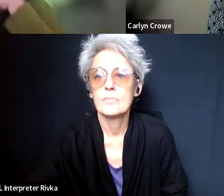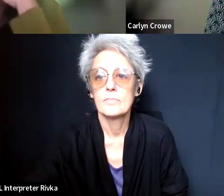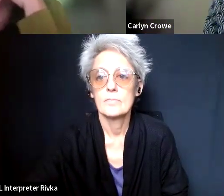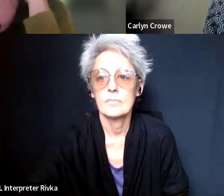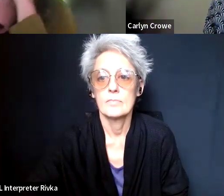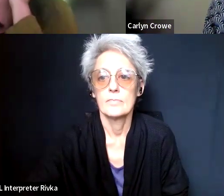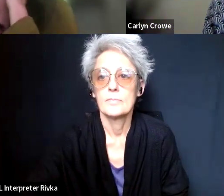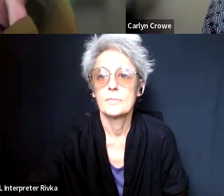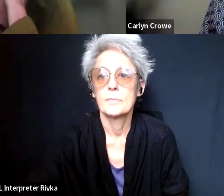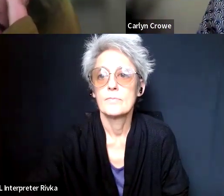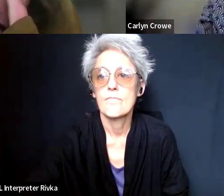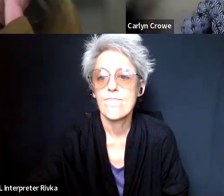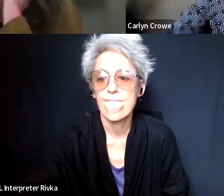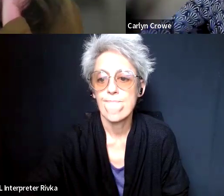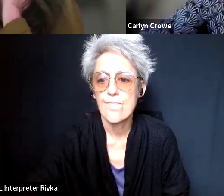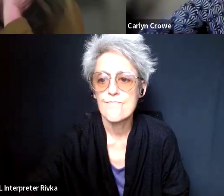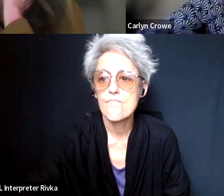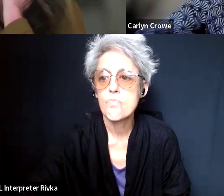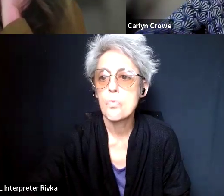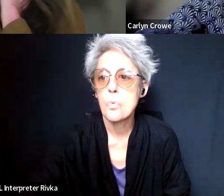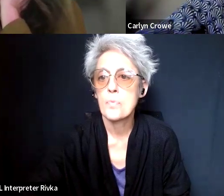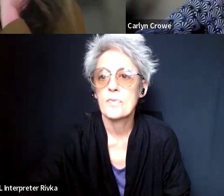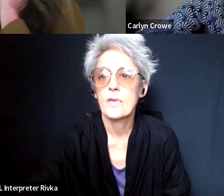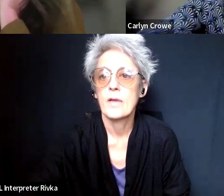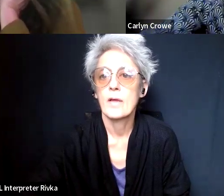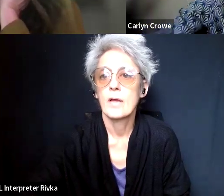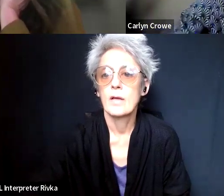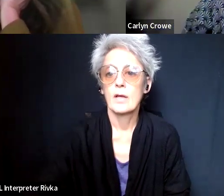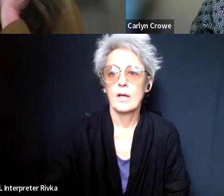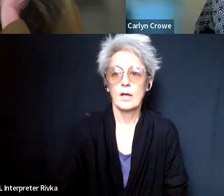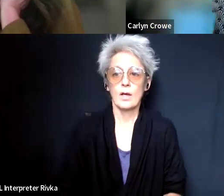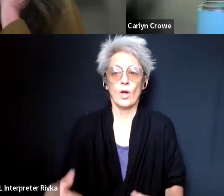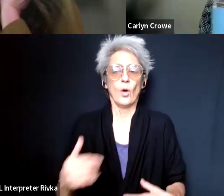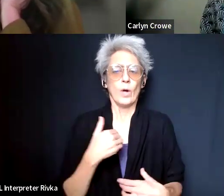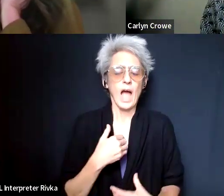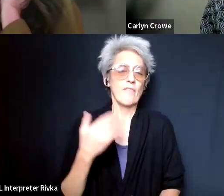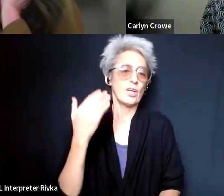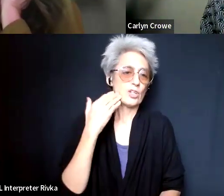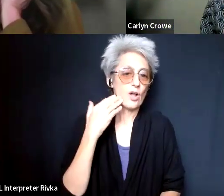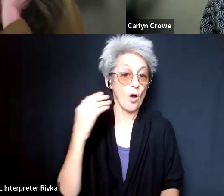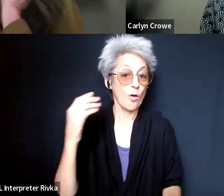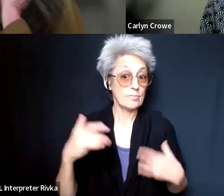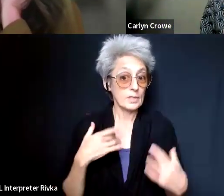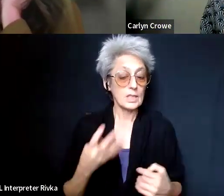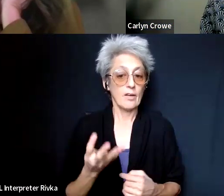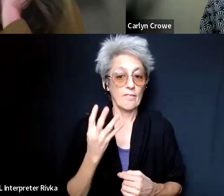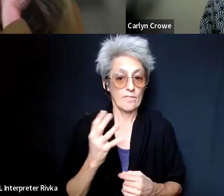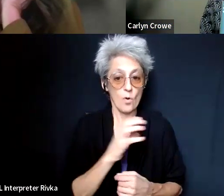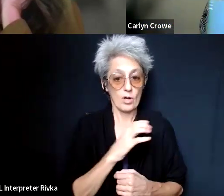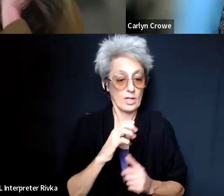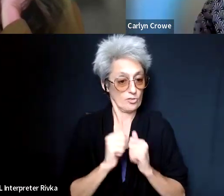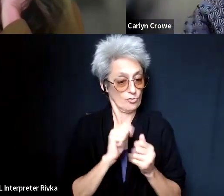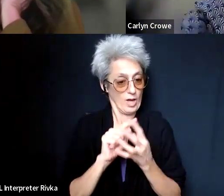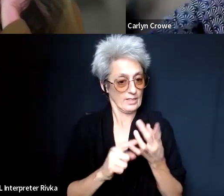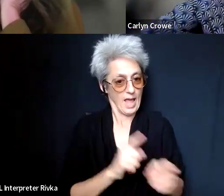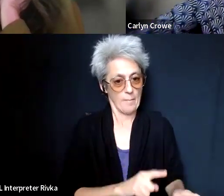talk about, we were really excited this year. We have, 4 competitive congressional races in our state. And that's